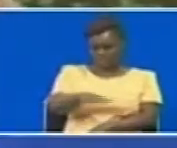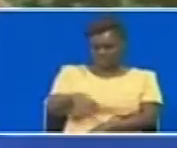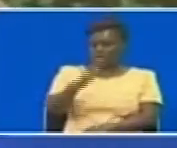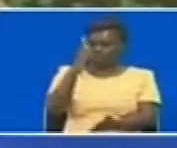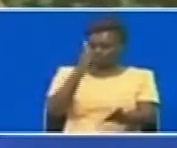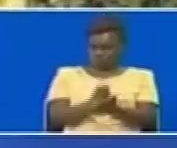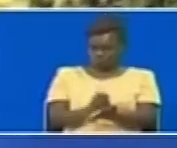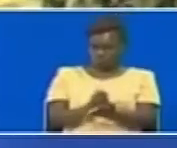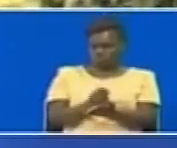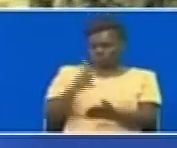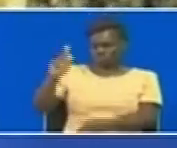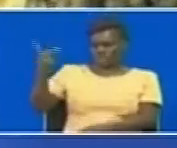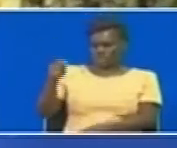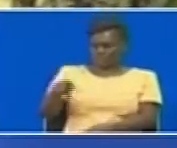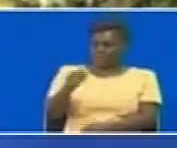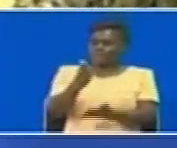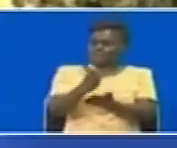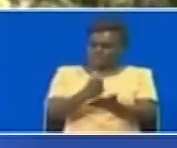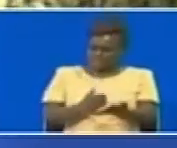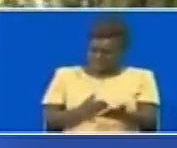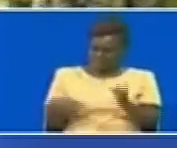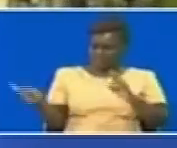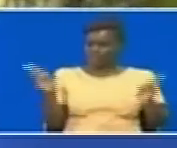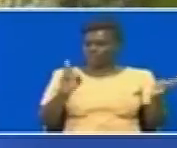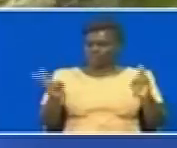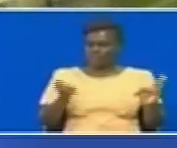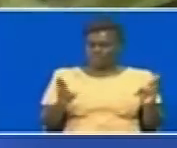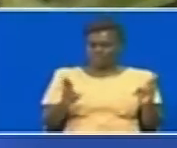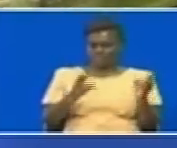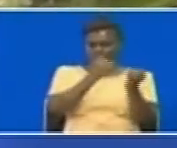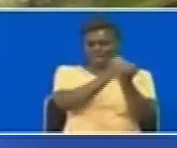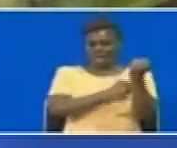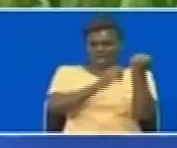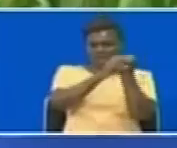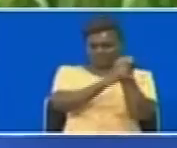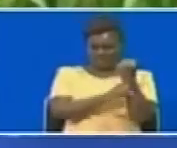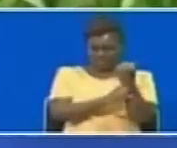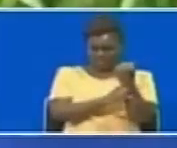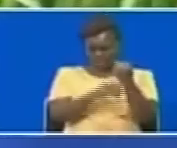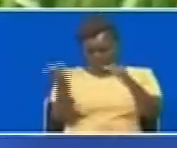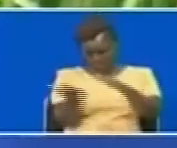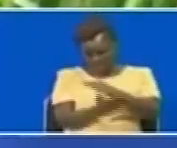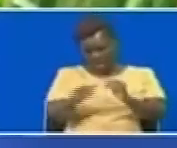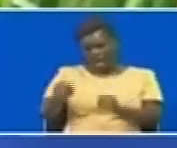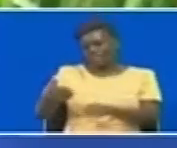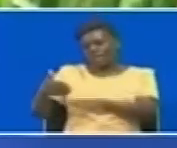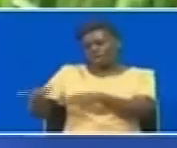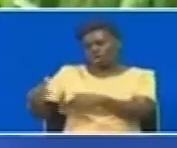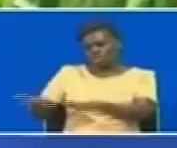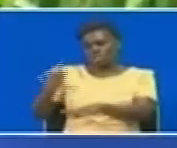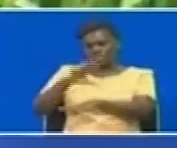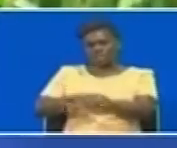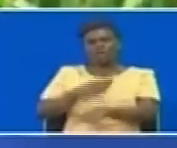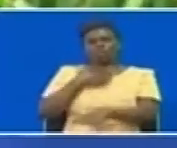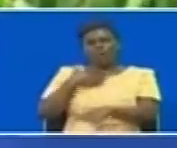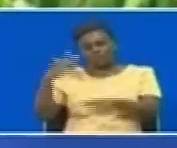true Kenya Seed. While some residents are ready to save their good crop from the deadly disease, others are counting losses and unwilling